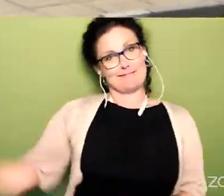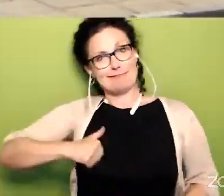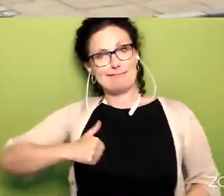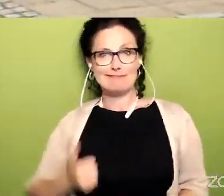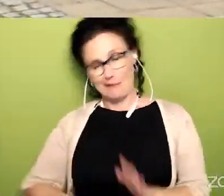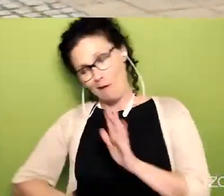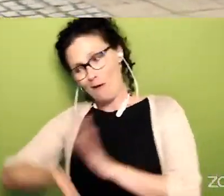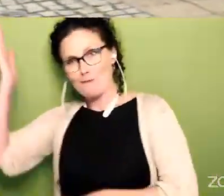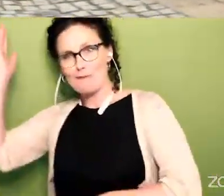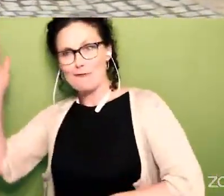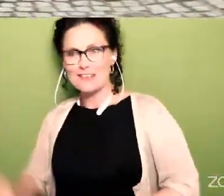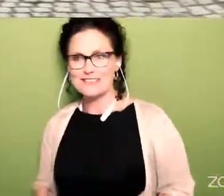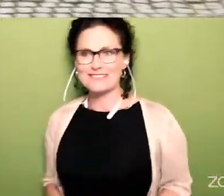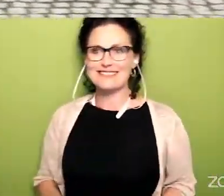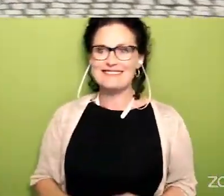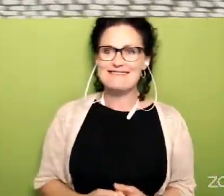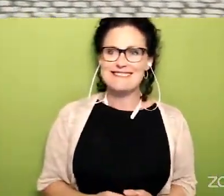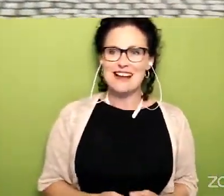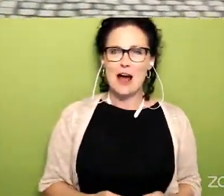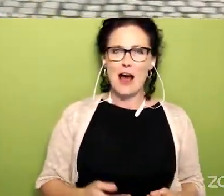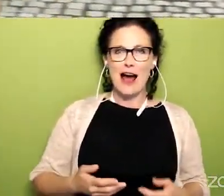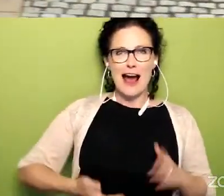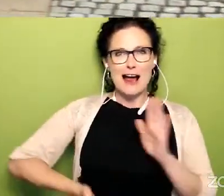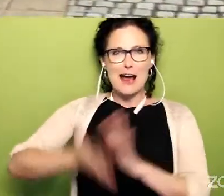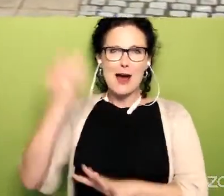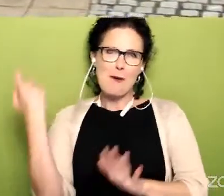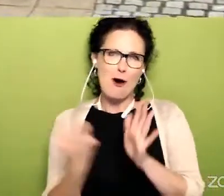go too quick.